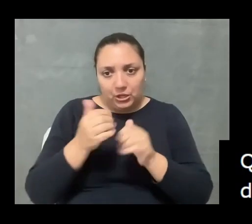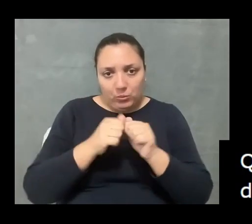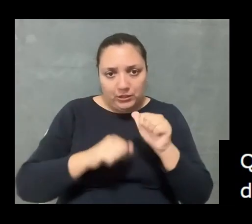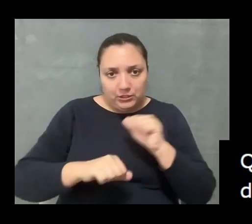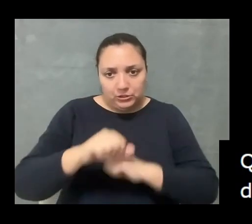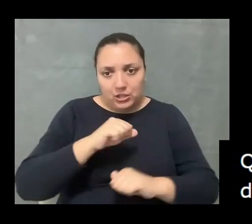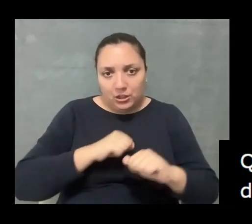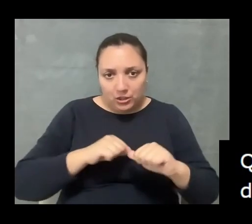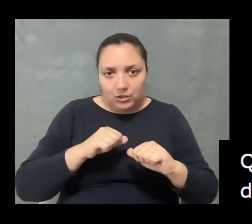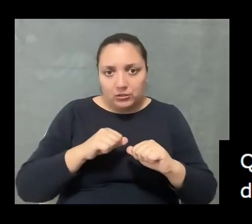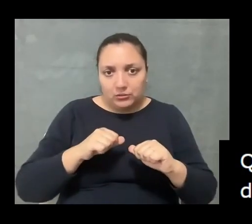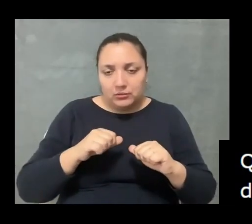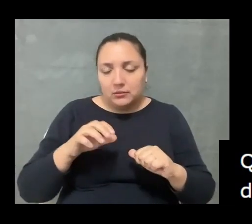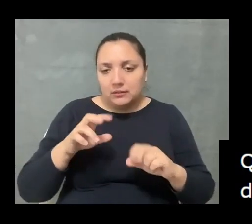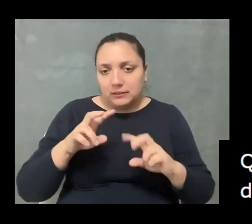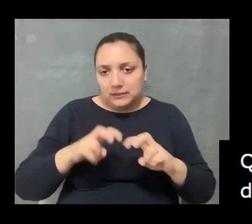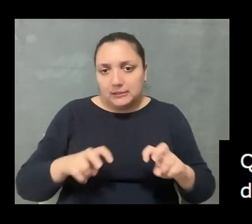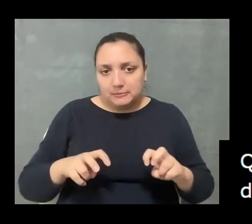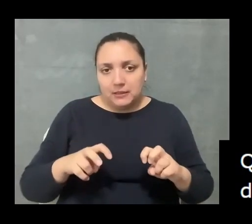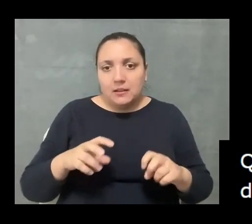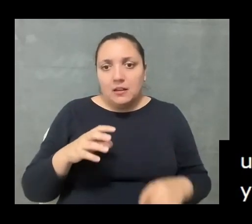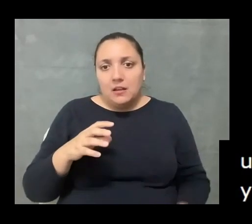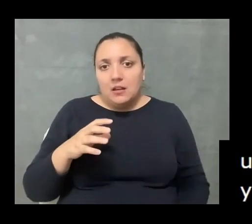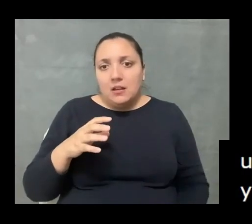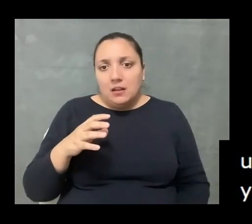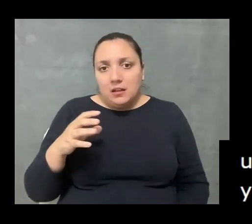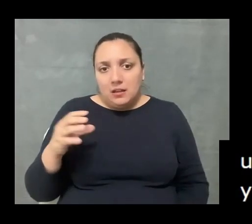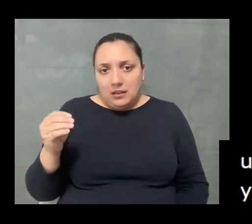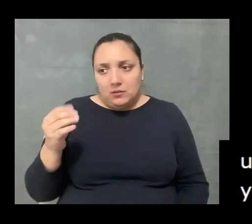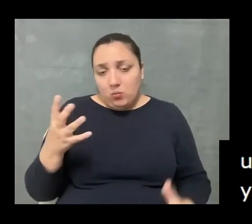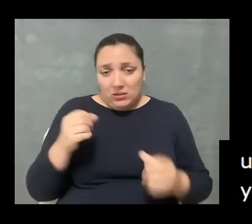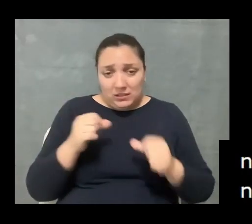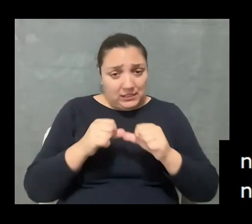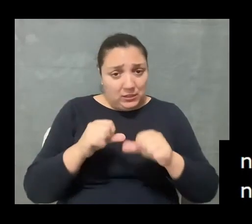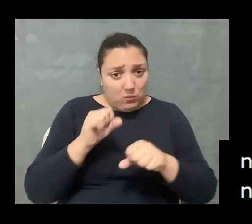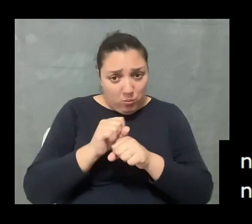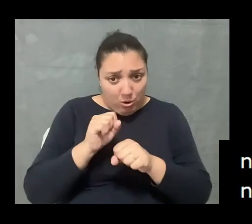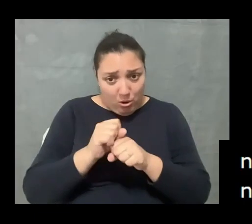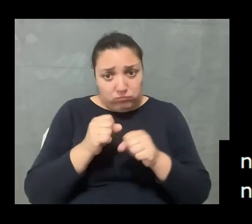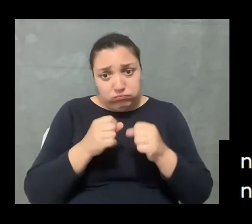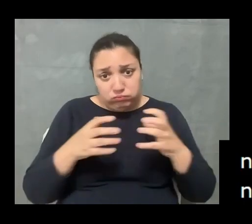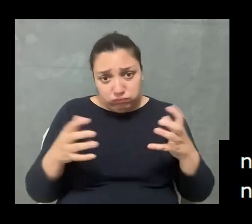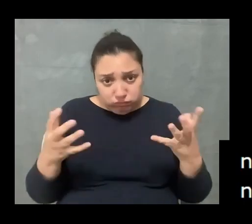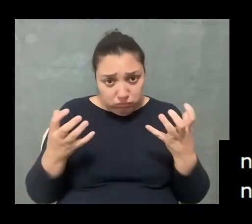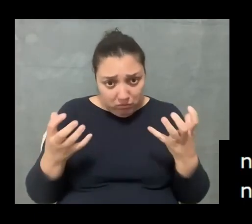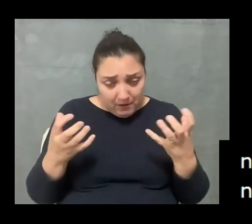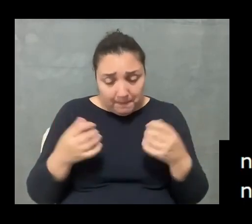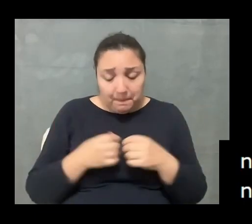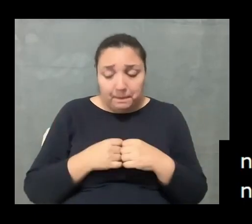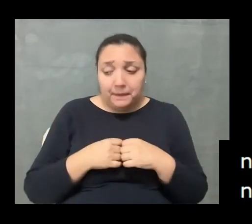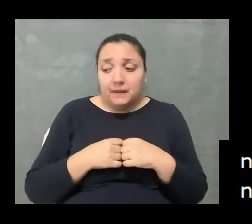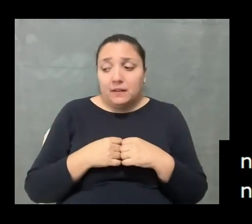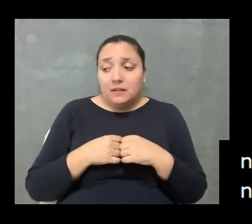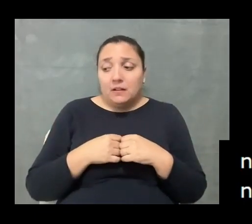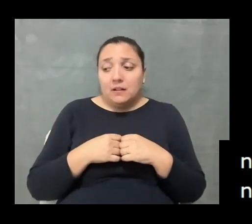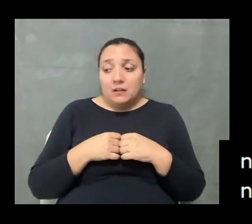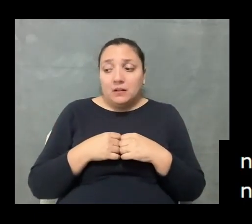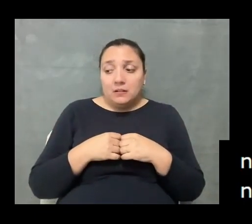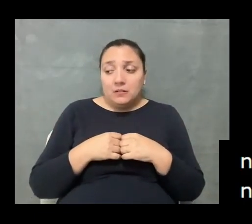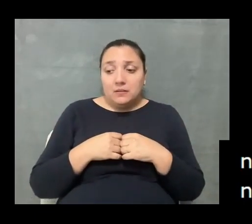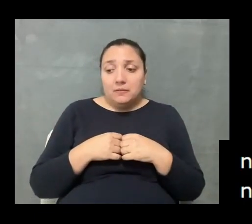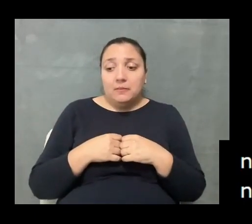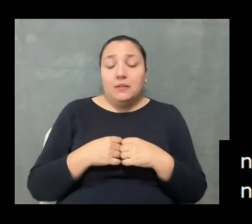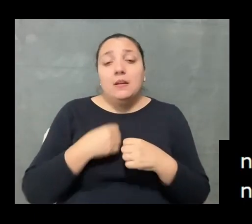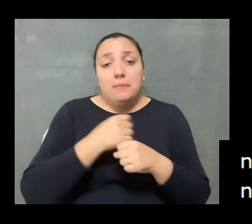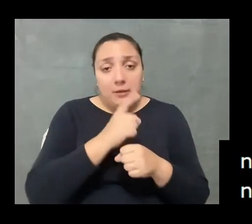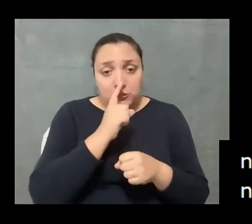and assessments. We want to continue the work. We want to expand the work. We want to make sure that we have what we need. We